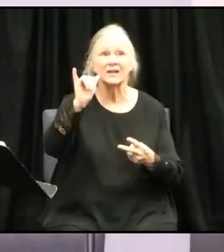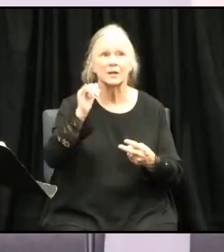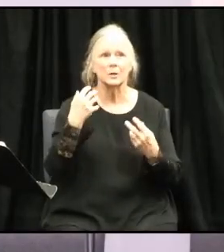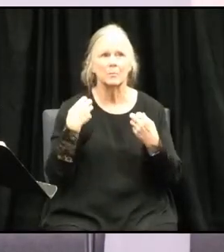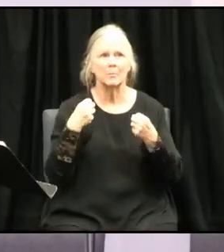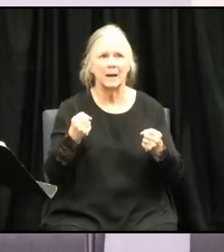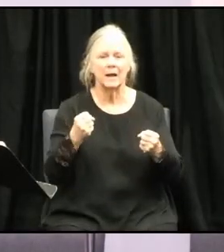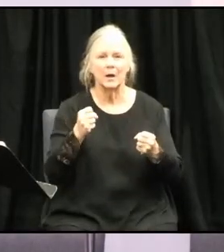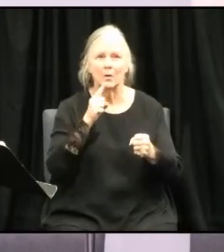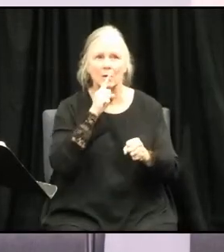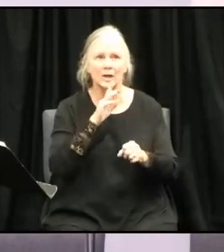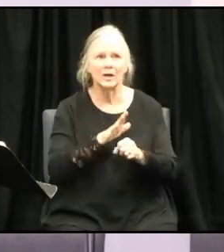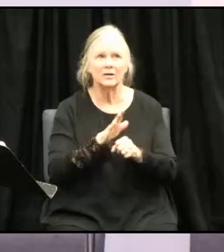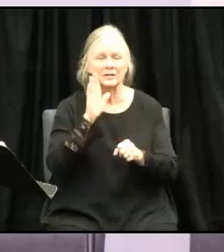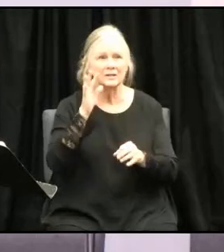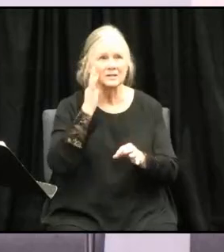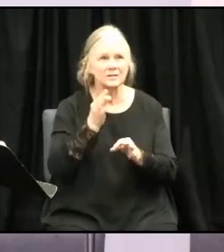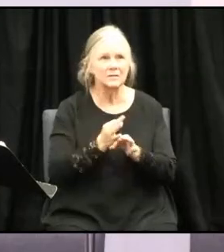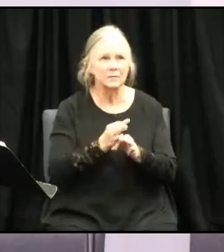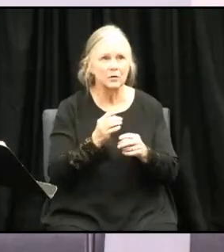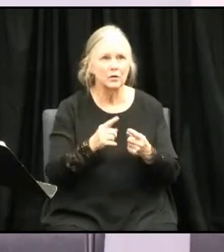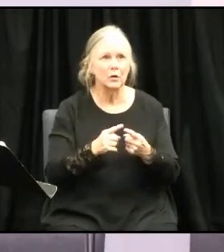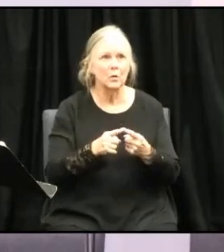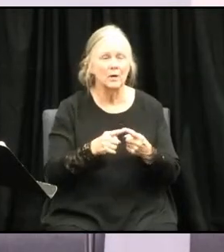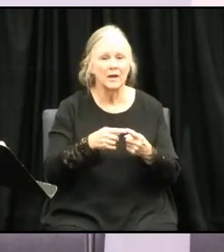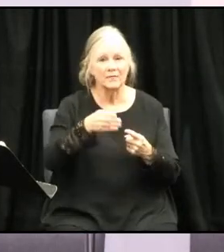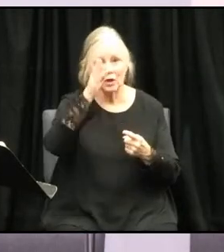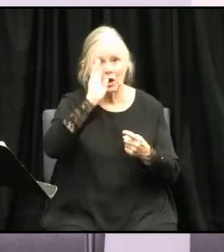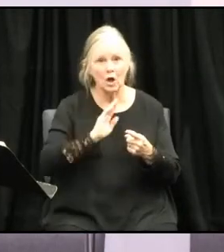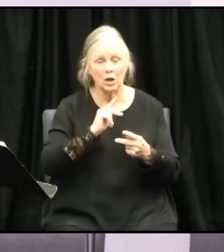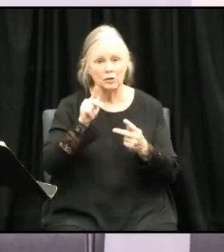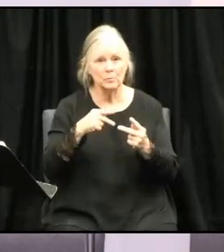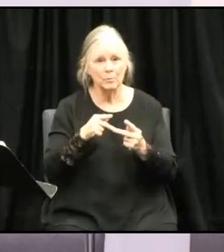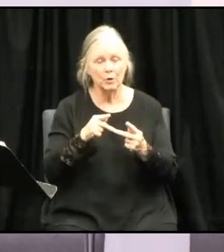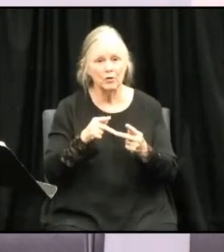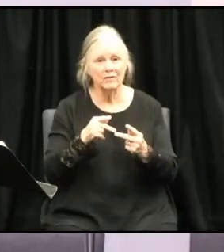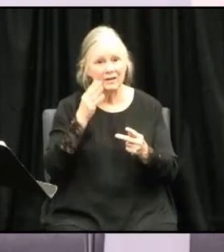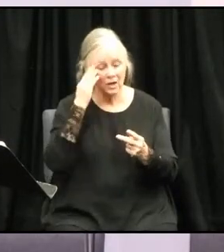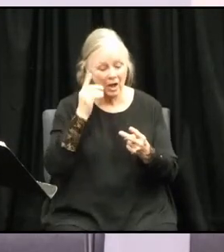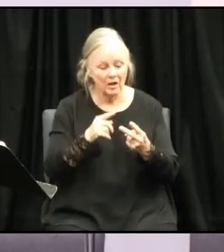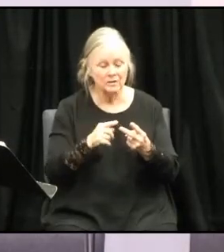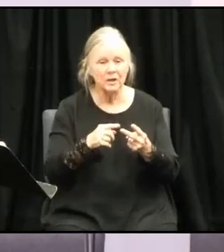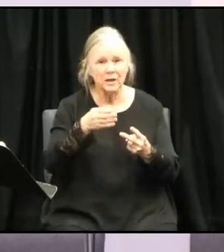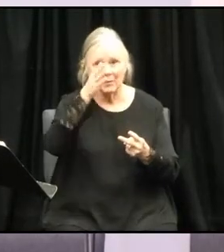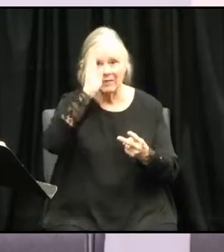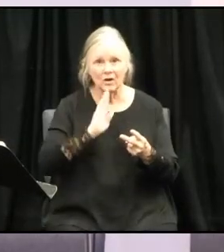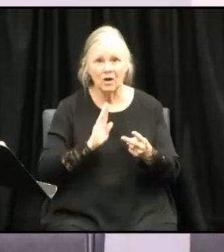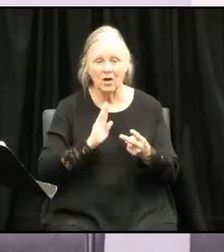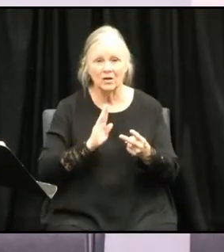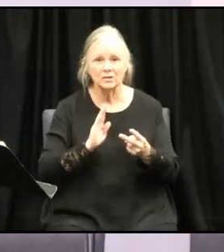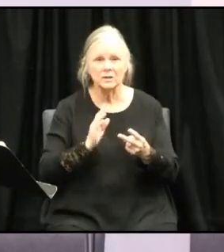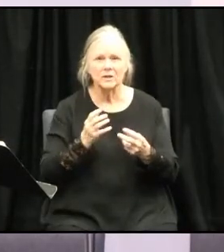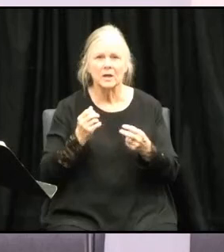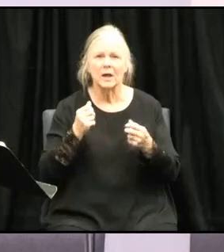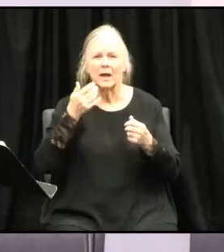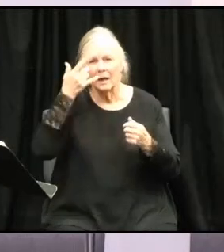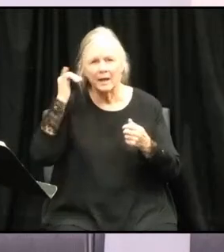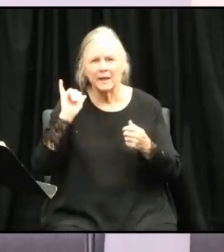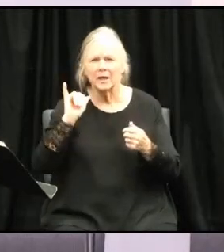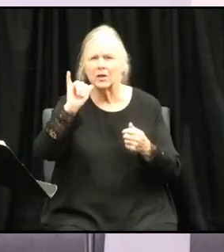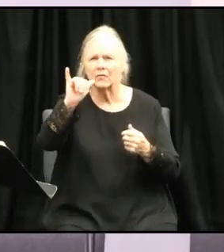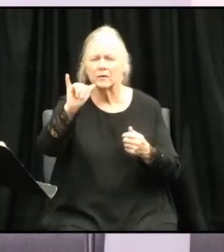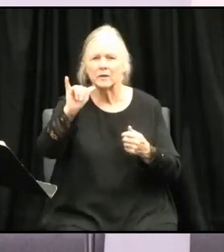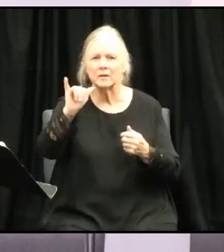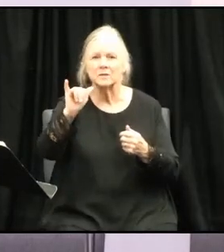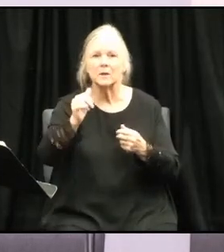So we have God's perfect knowledge, inseparably God's infinite power. Just as our great God